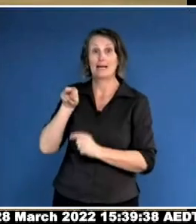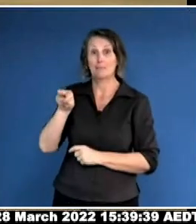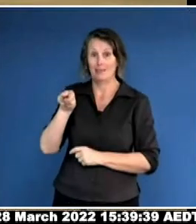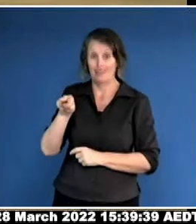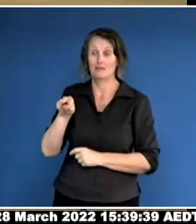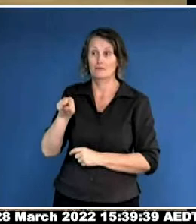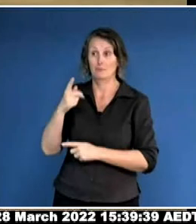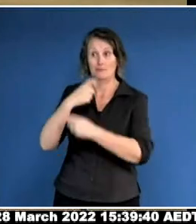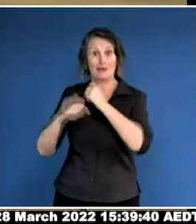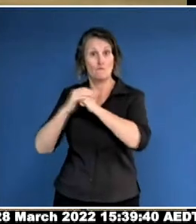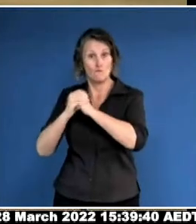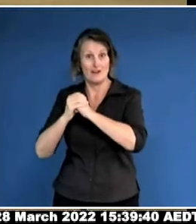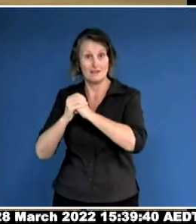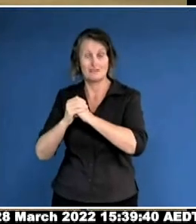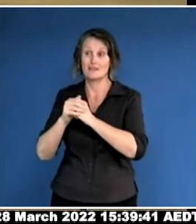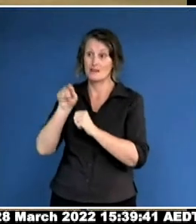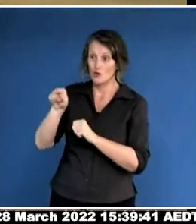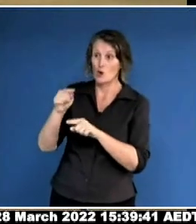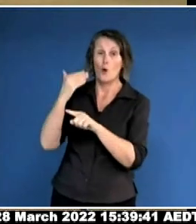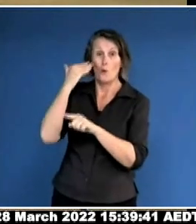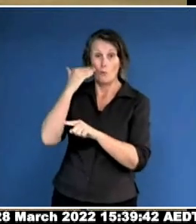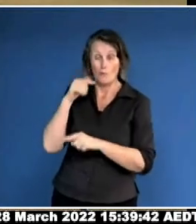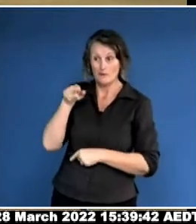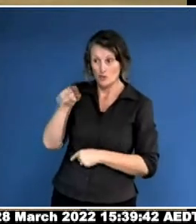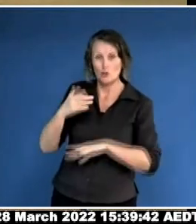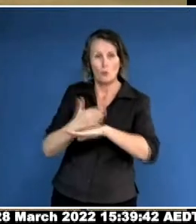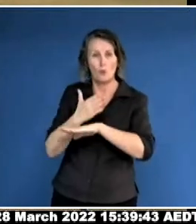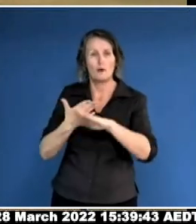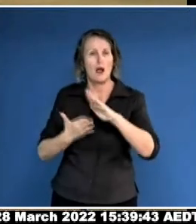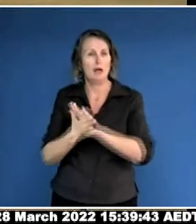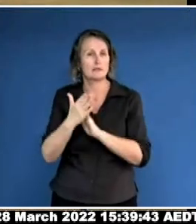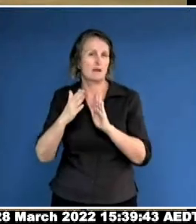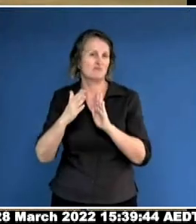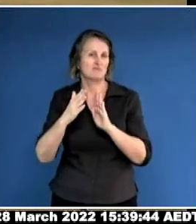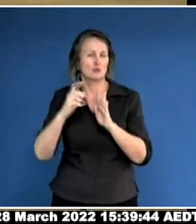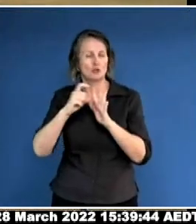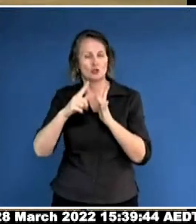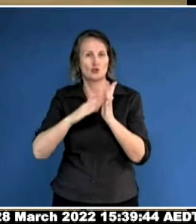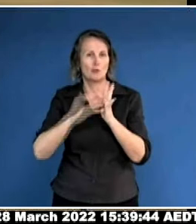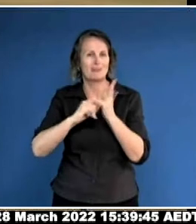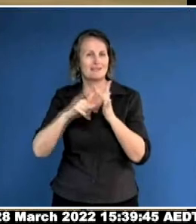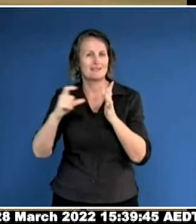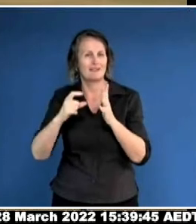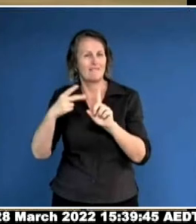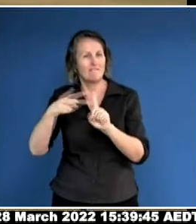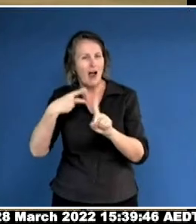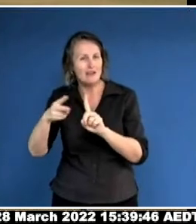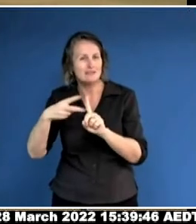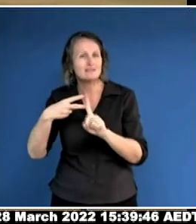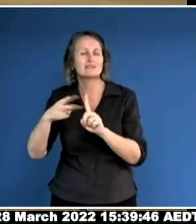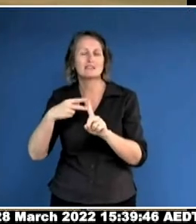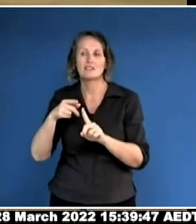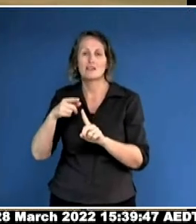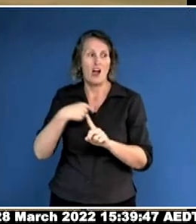4's friend. She was an advocate and worked for domestic violence shelters. I told them about what was happening with Person 4 and they told